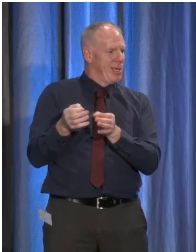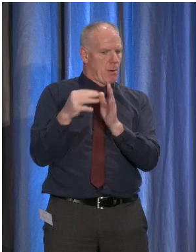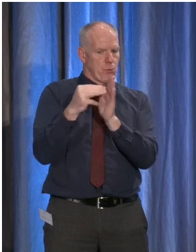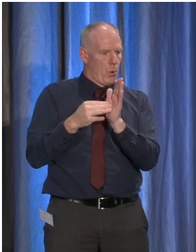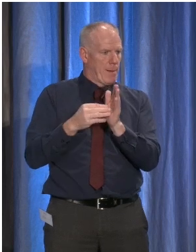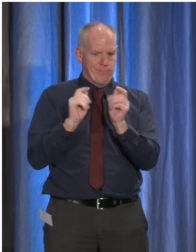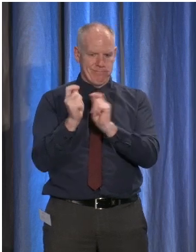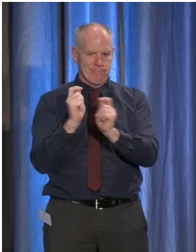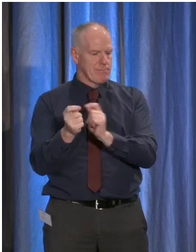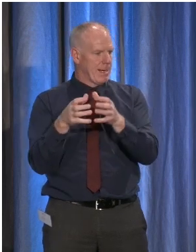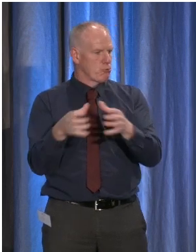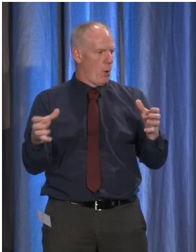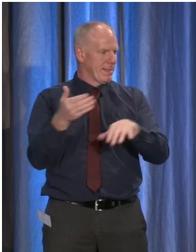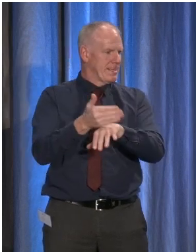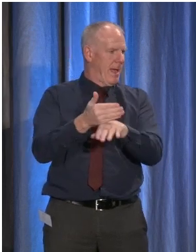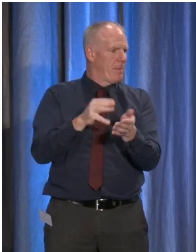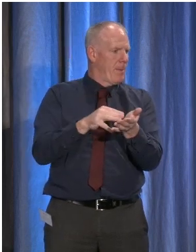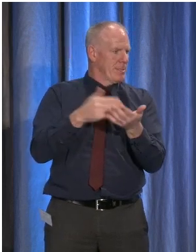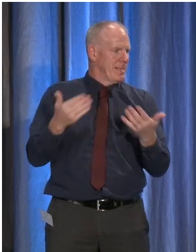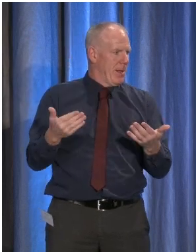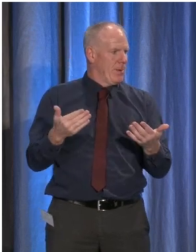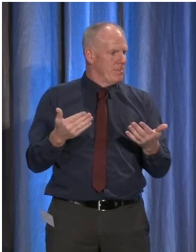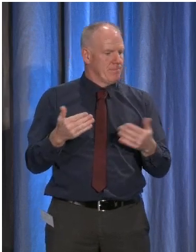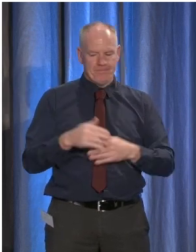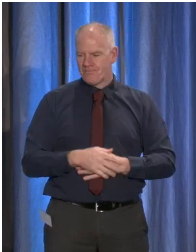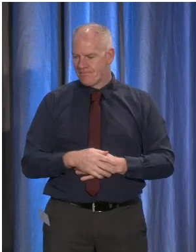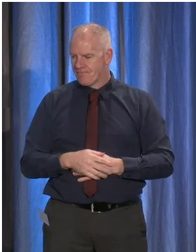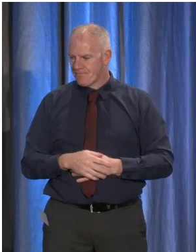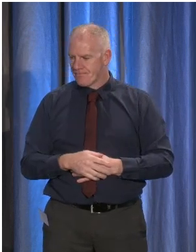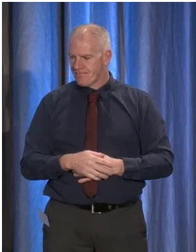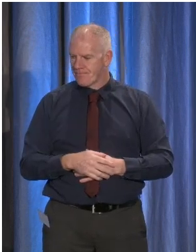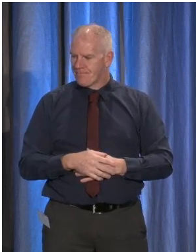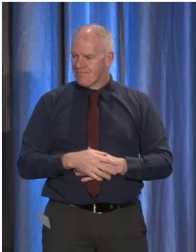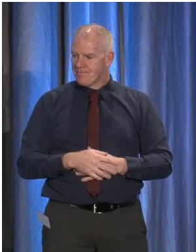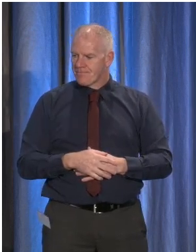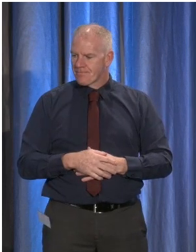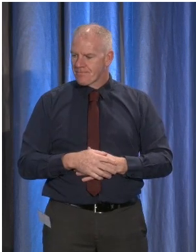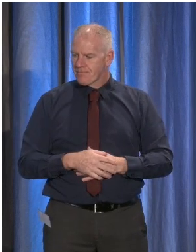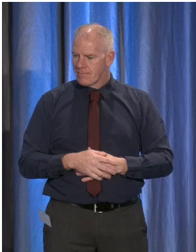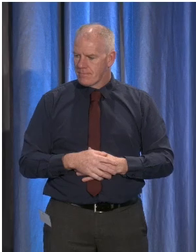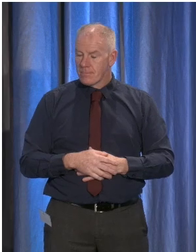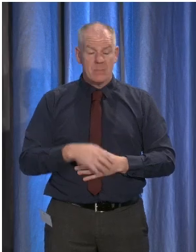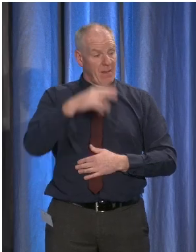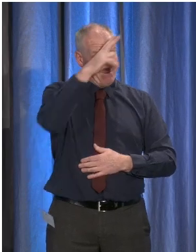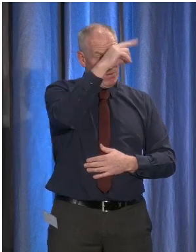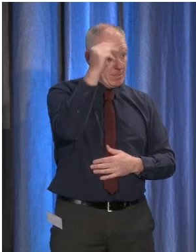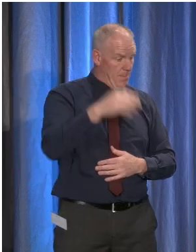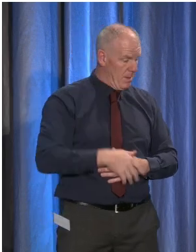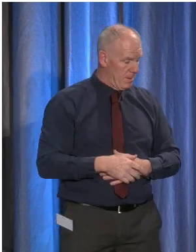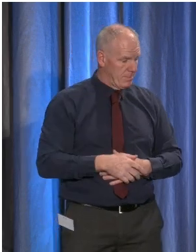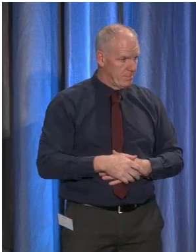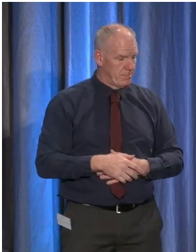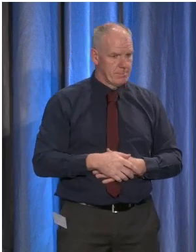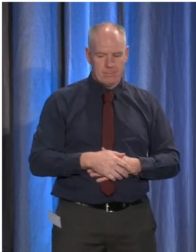programme of workforce expansion and development that this study will inform. For example, there's